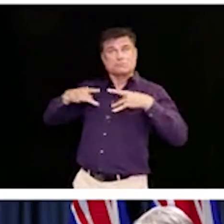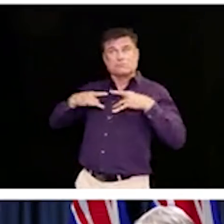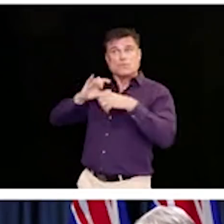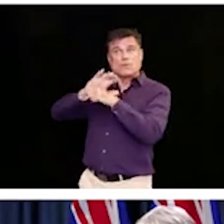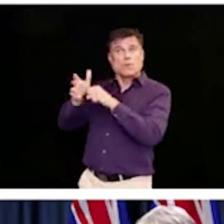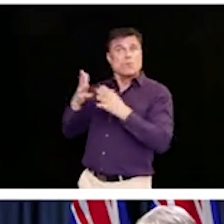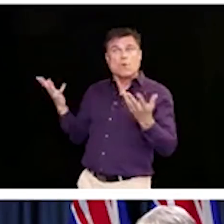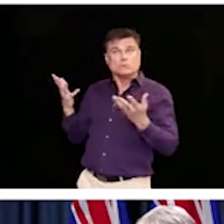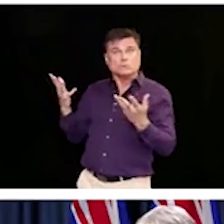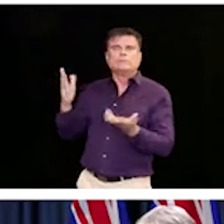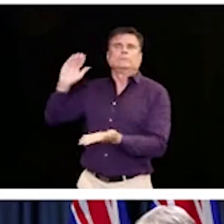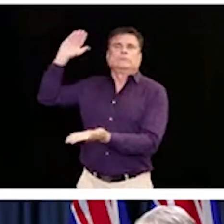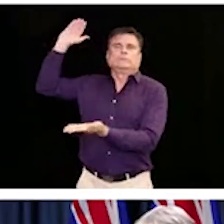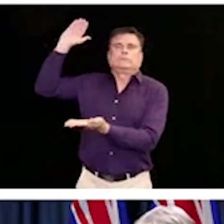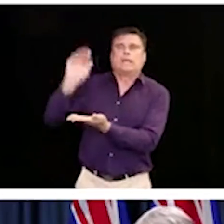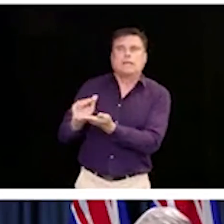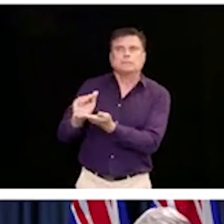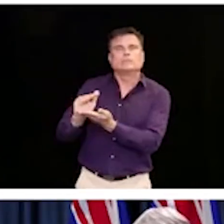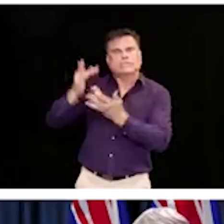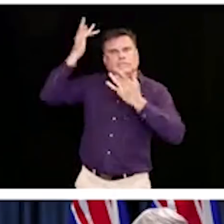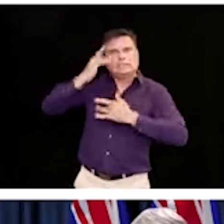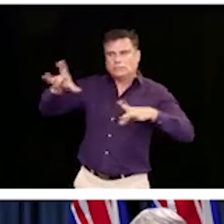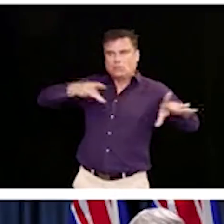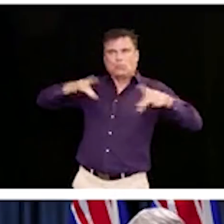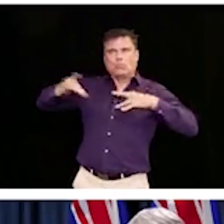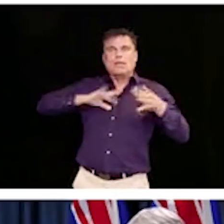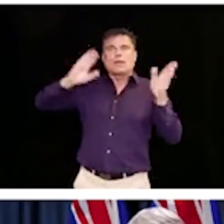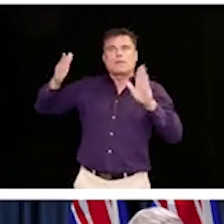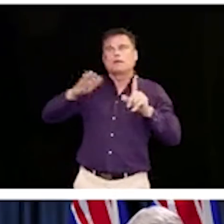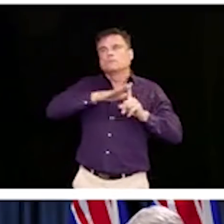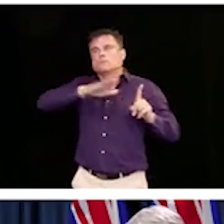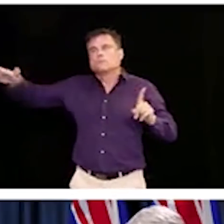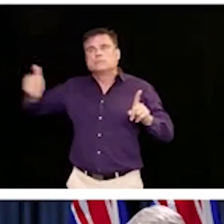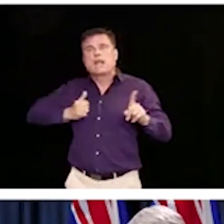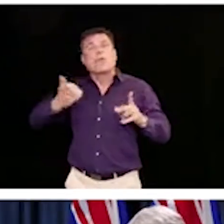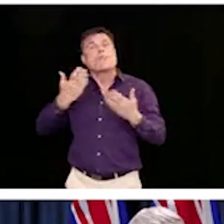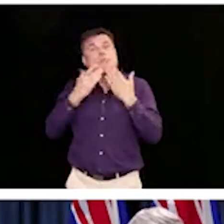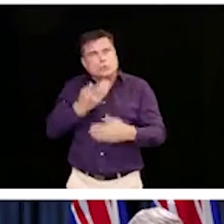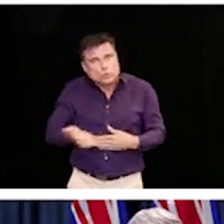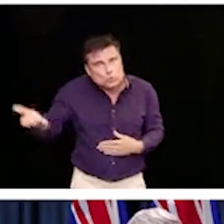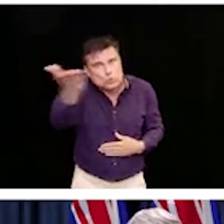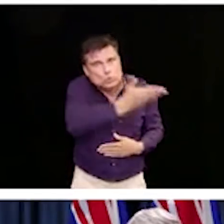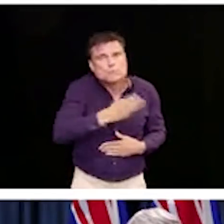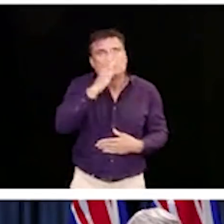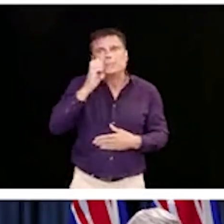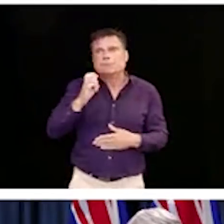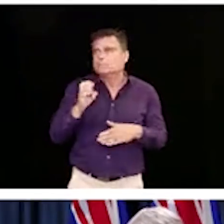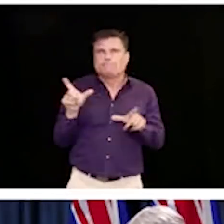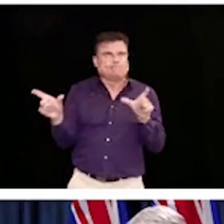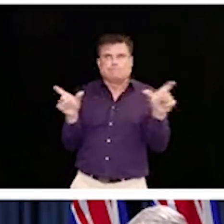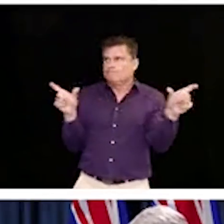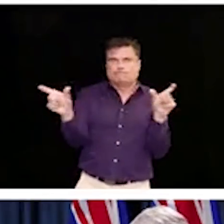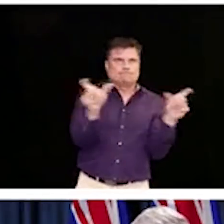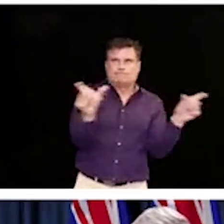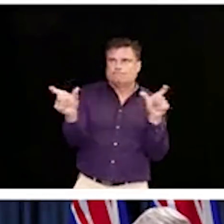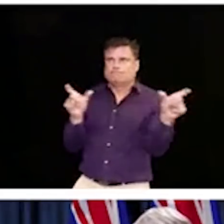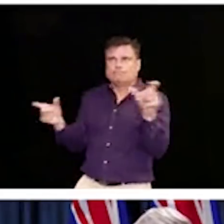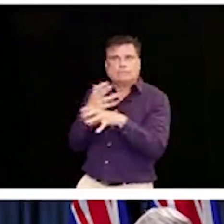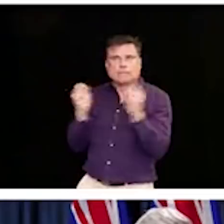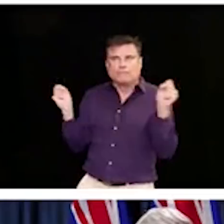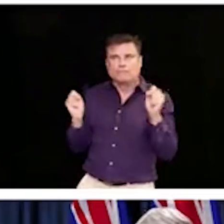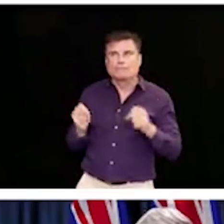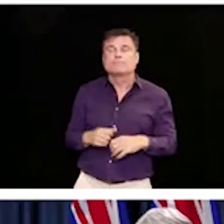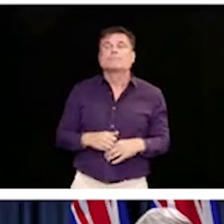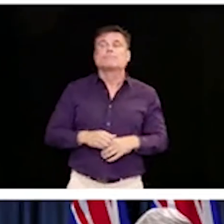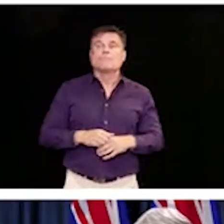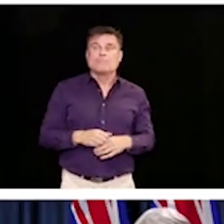thanks to all British Columbians who've done their part to be able to keep the transmission of this disease down. To date, BC's number